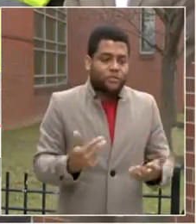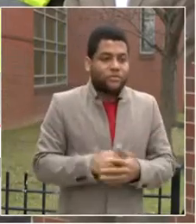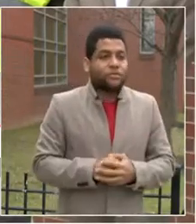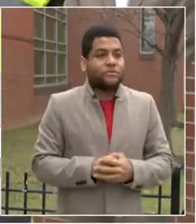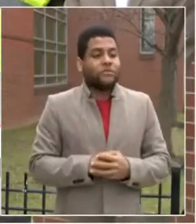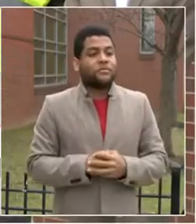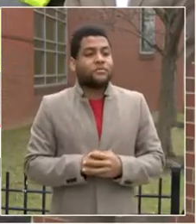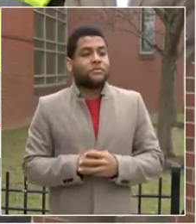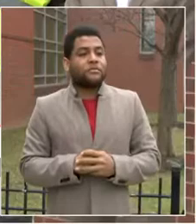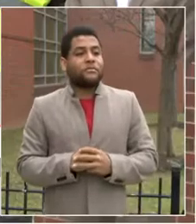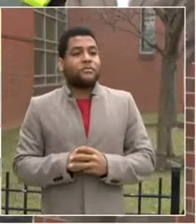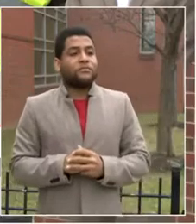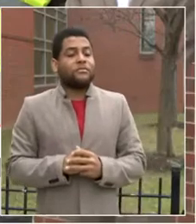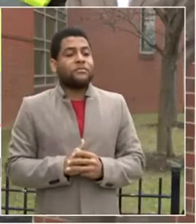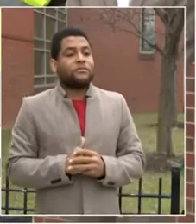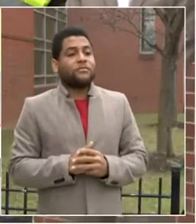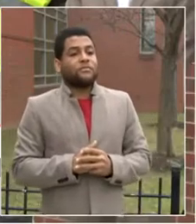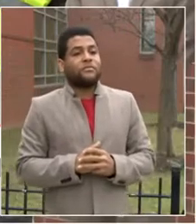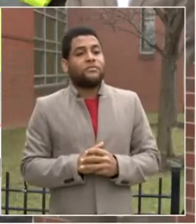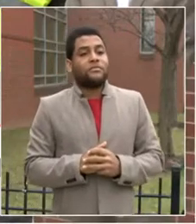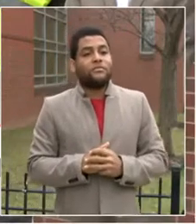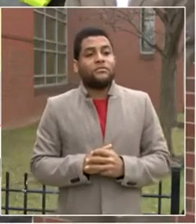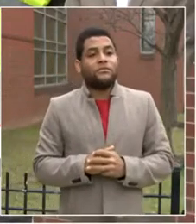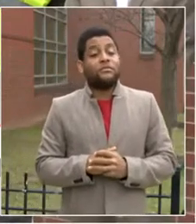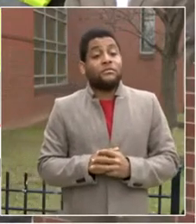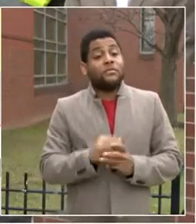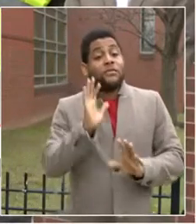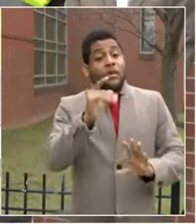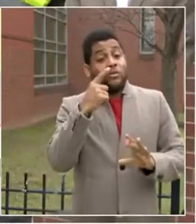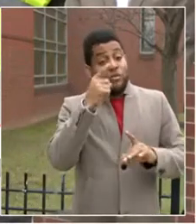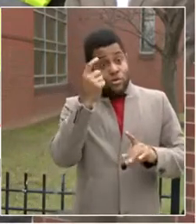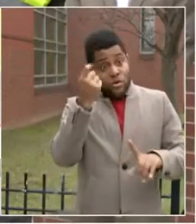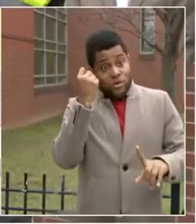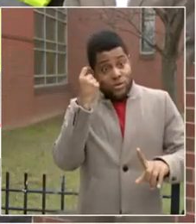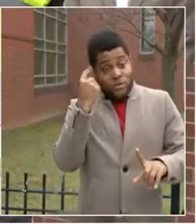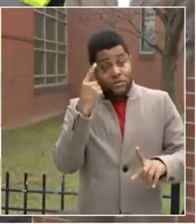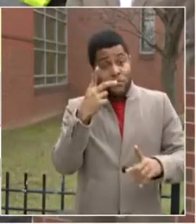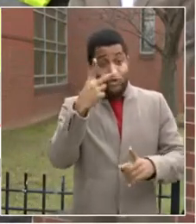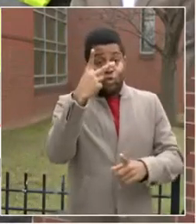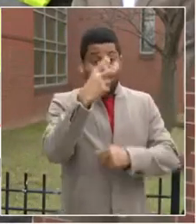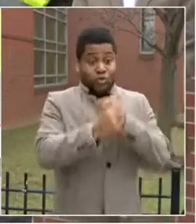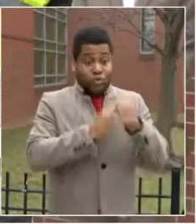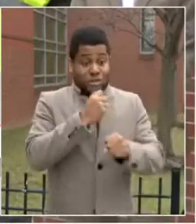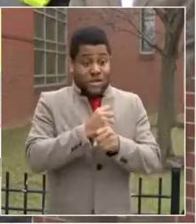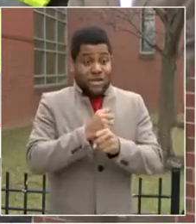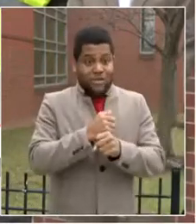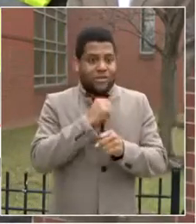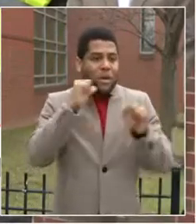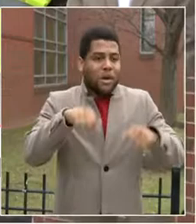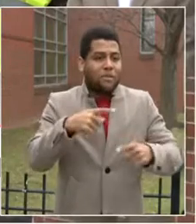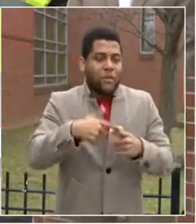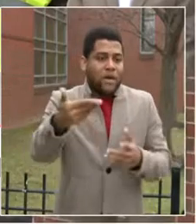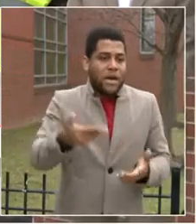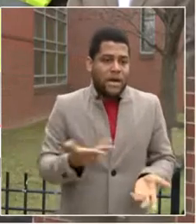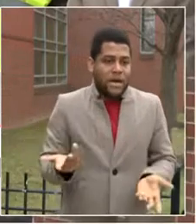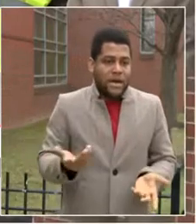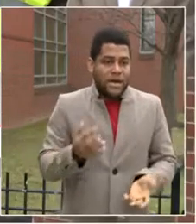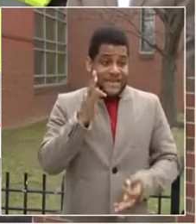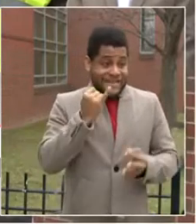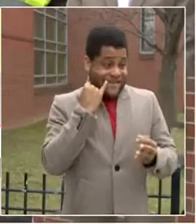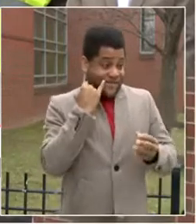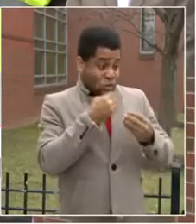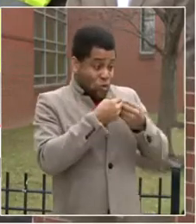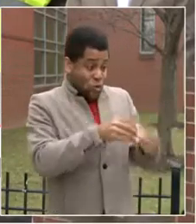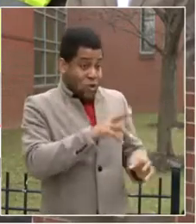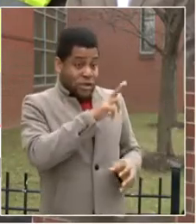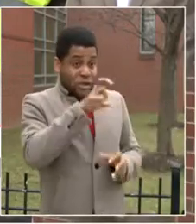highlights is what having 2 years of not being able to hire means. If you're losing up to 300 people in a year, and you've done that for